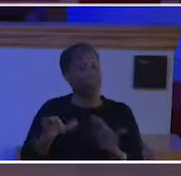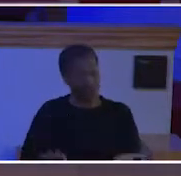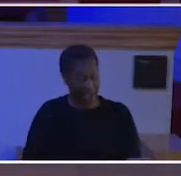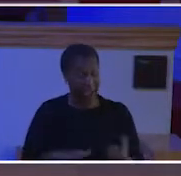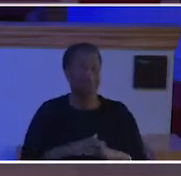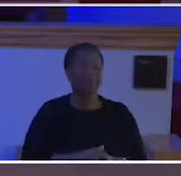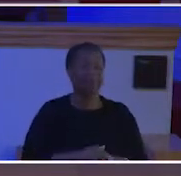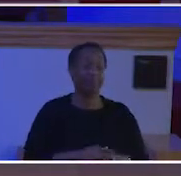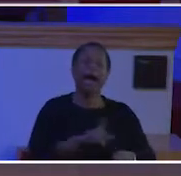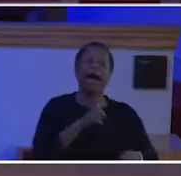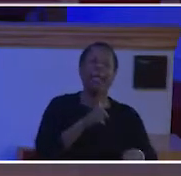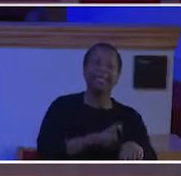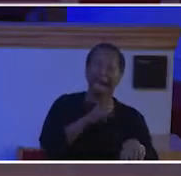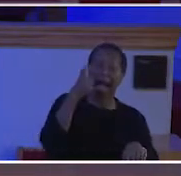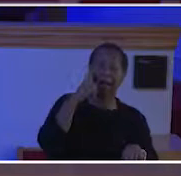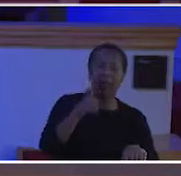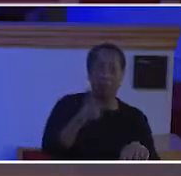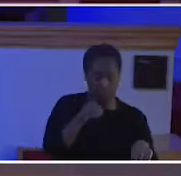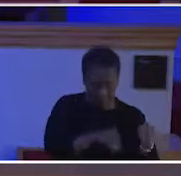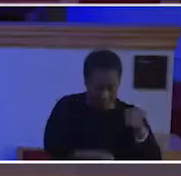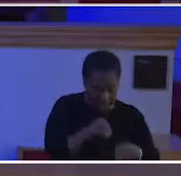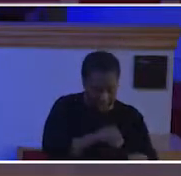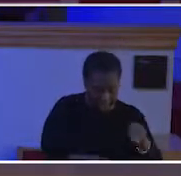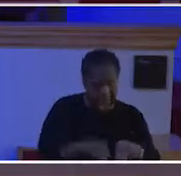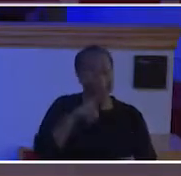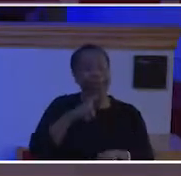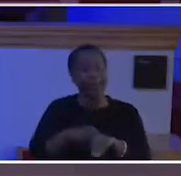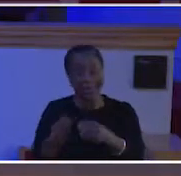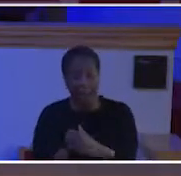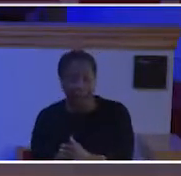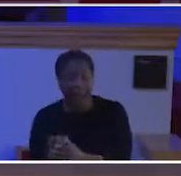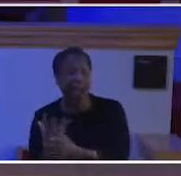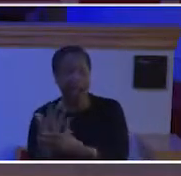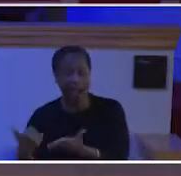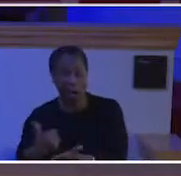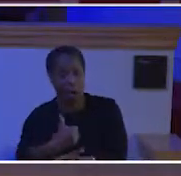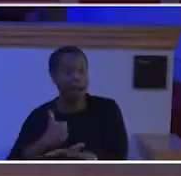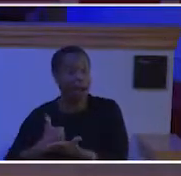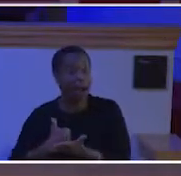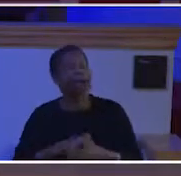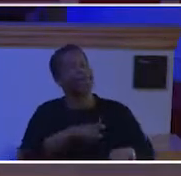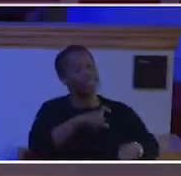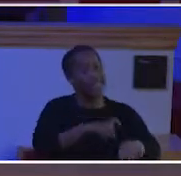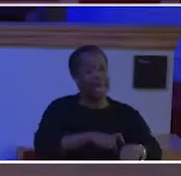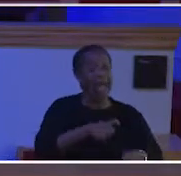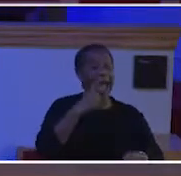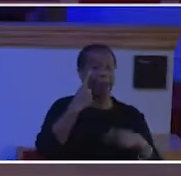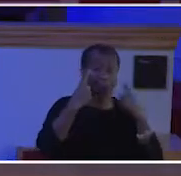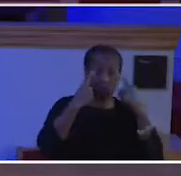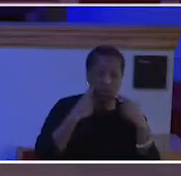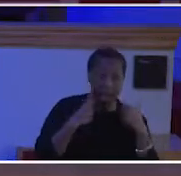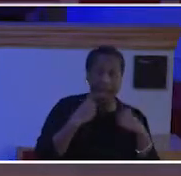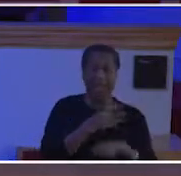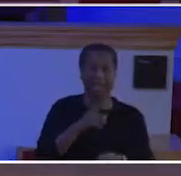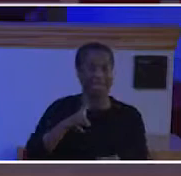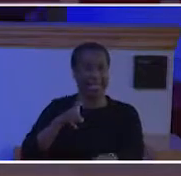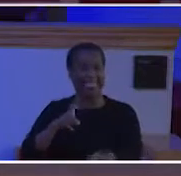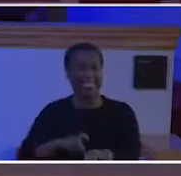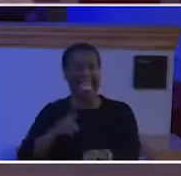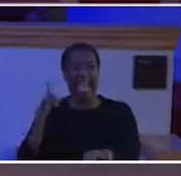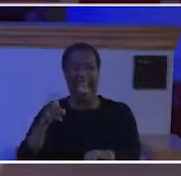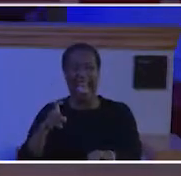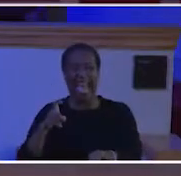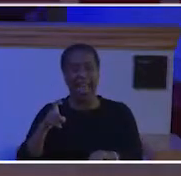die. A time to plant and a time to harvest. A time to cry and a time